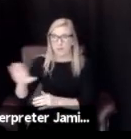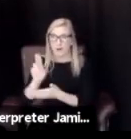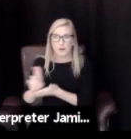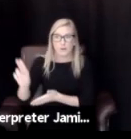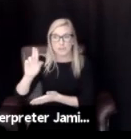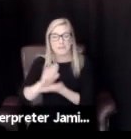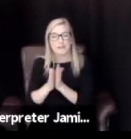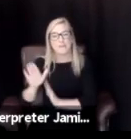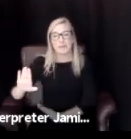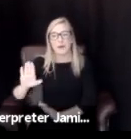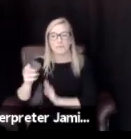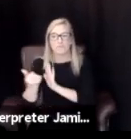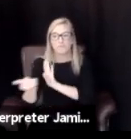expert.